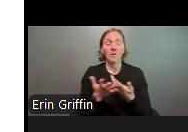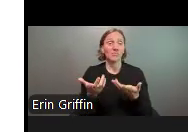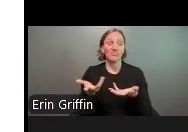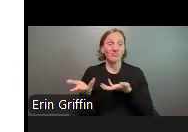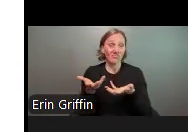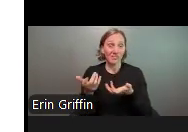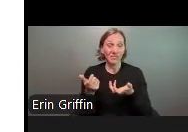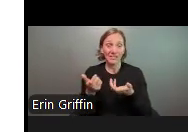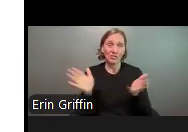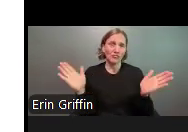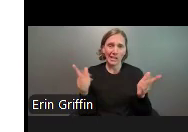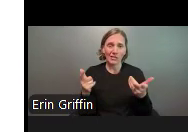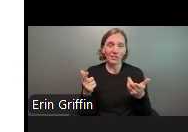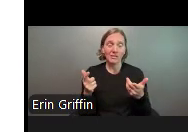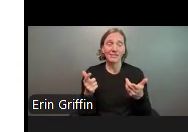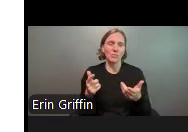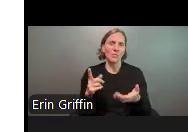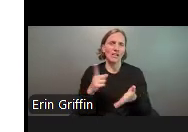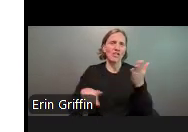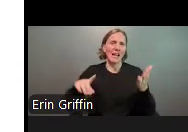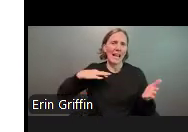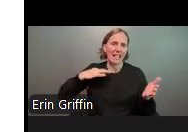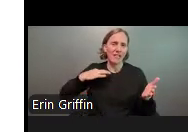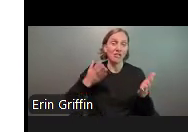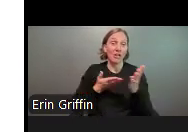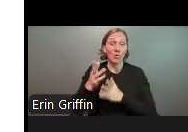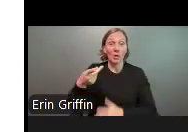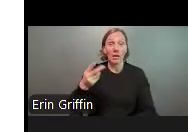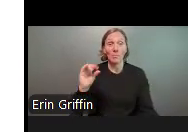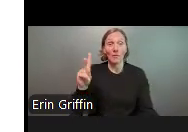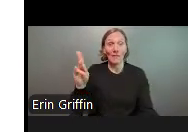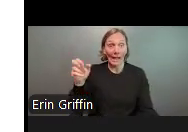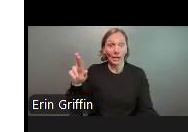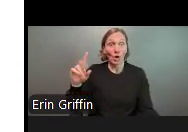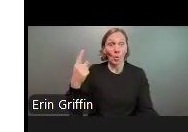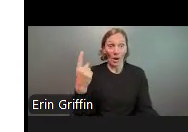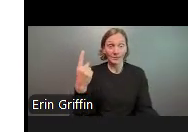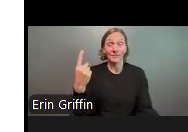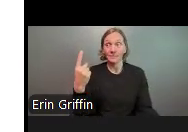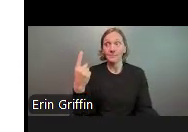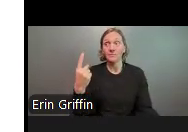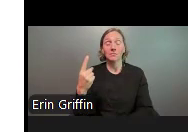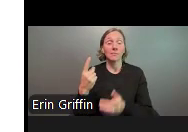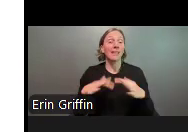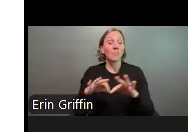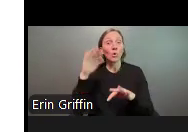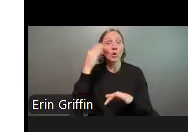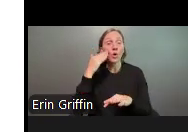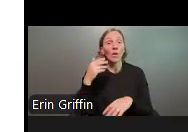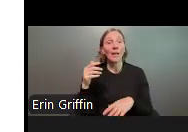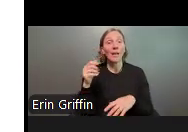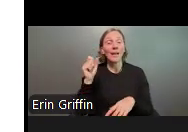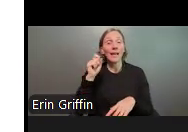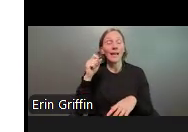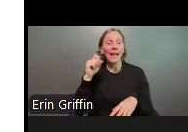check individuals' eligibility through Provider 1. It's good to know that Apple Health Expansion enrollee